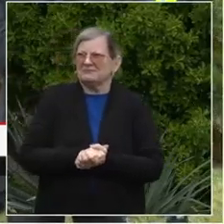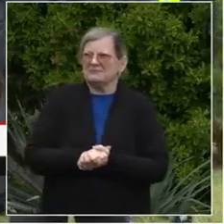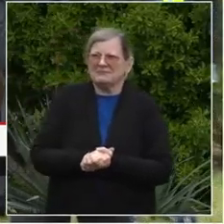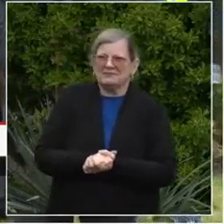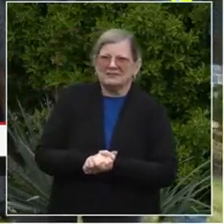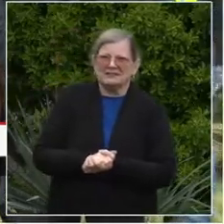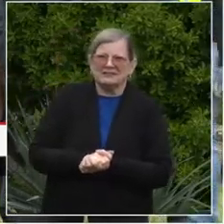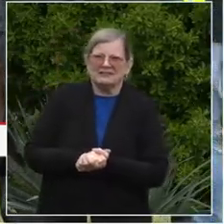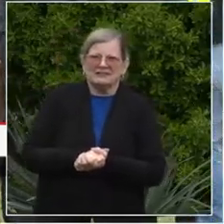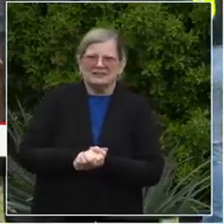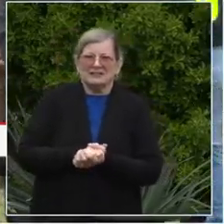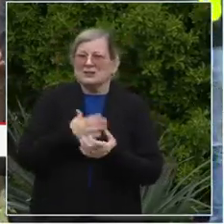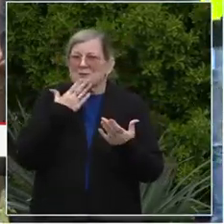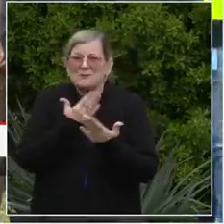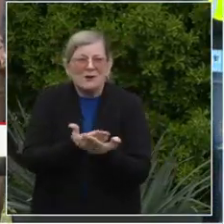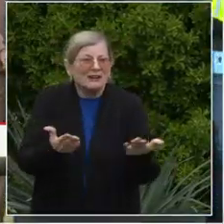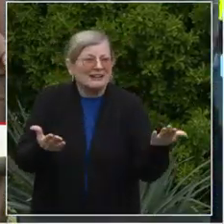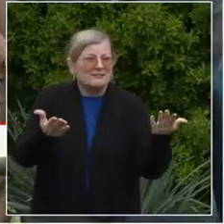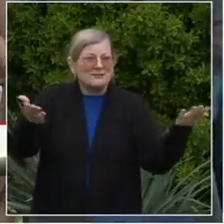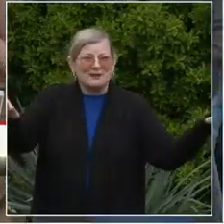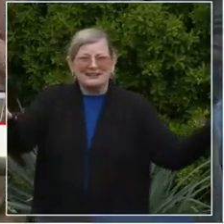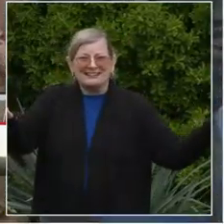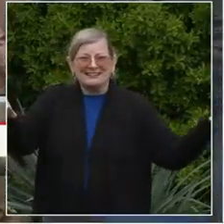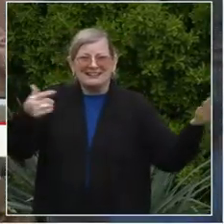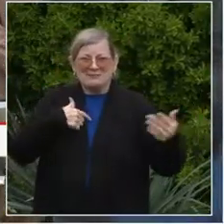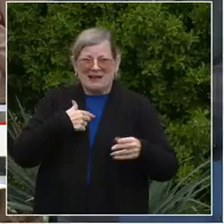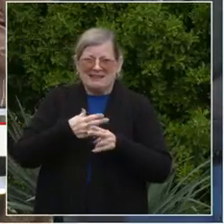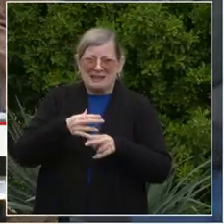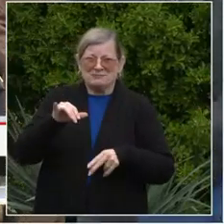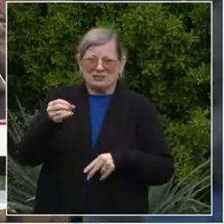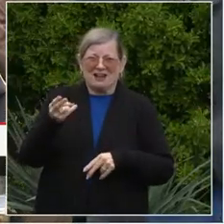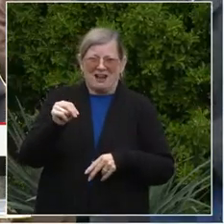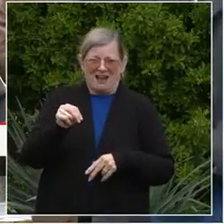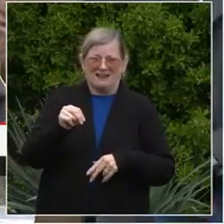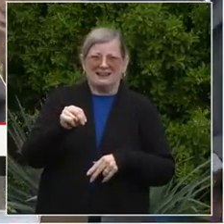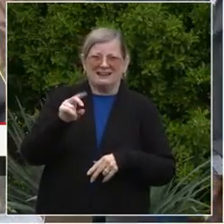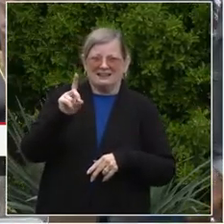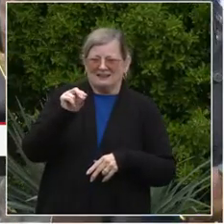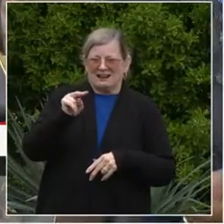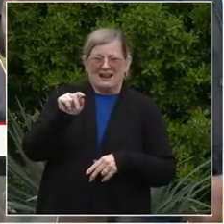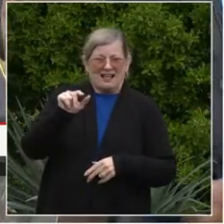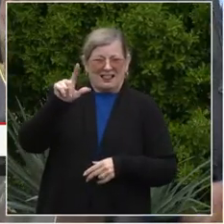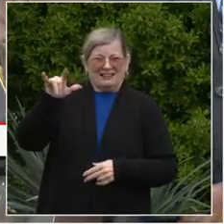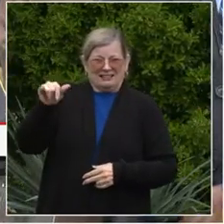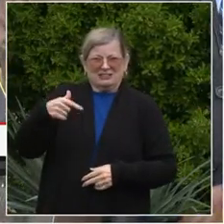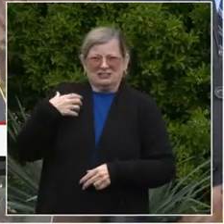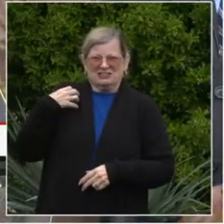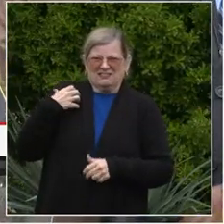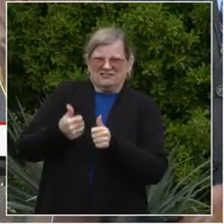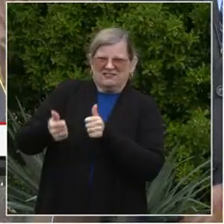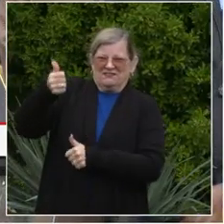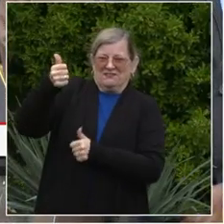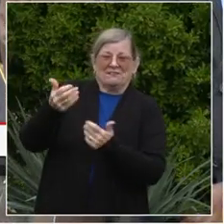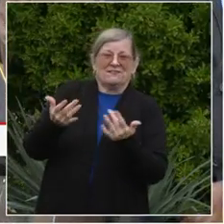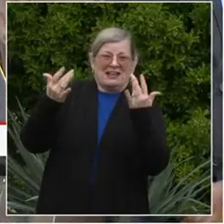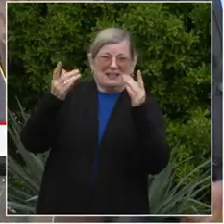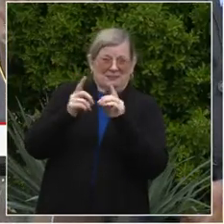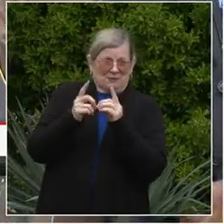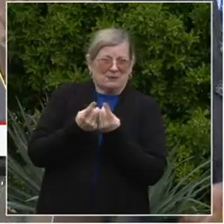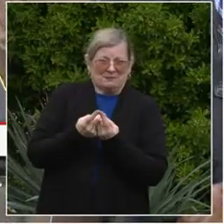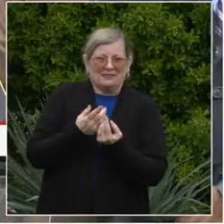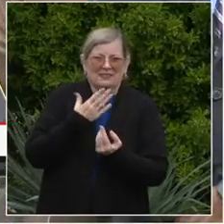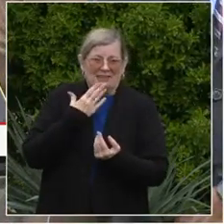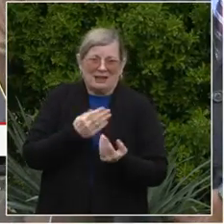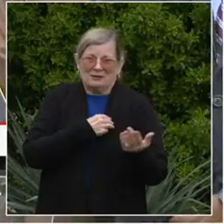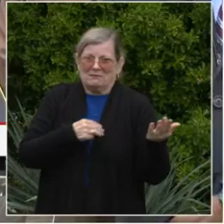Well, good morning, everyone. I'm John Donnelly, Chief of the Fire and EMS Department. I would like to thank the Mayor for having us out here today to talk about this